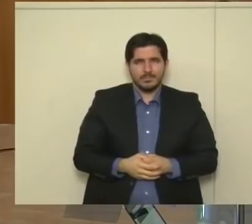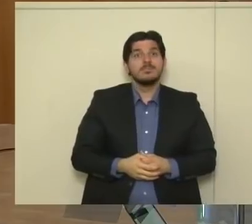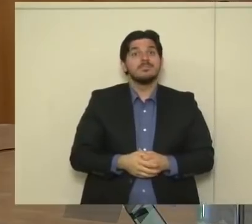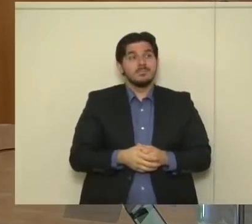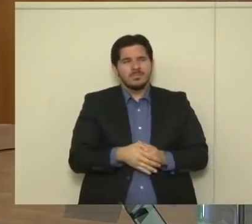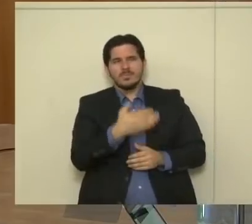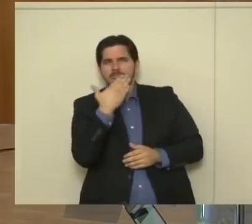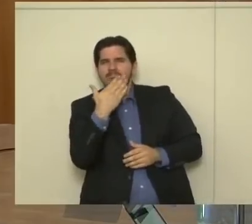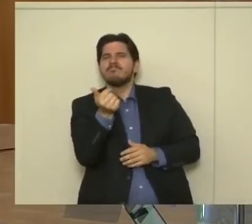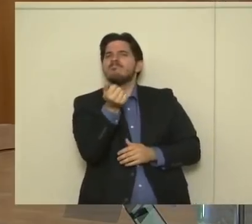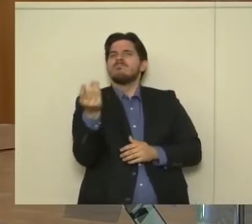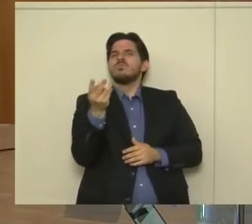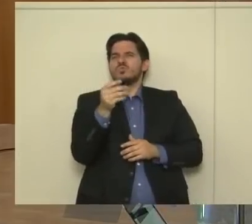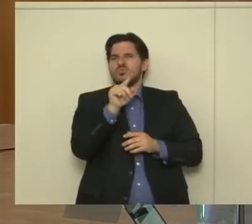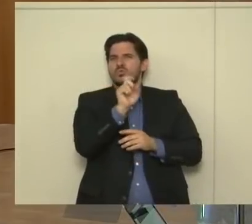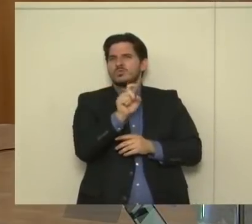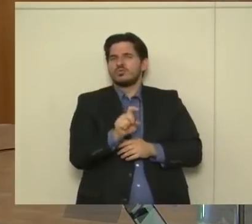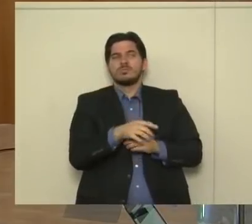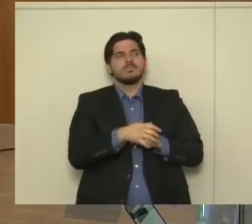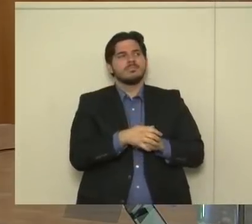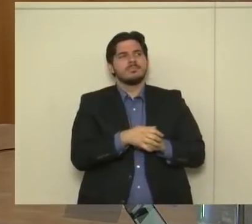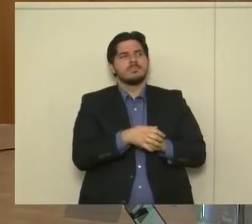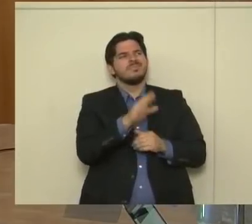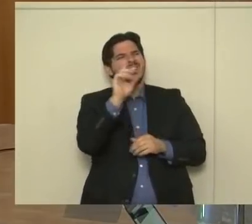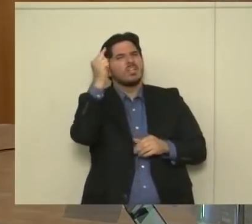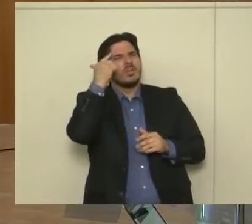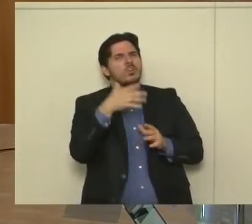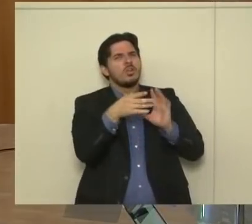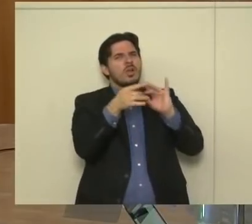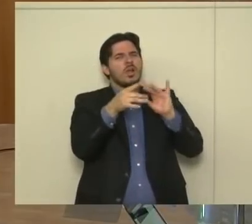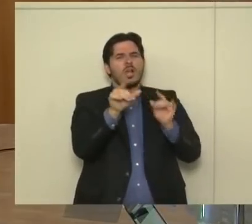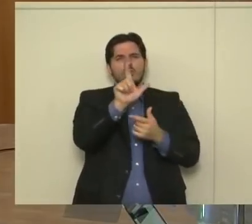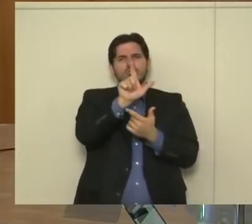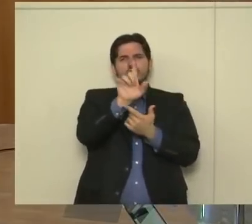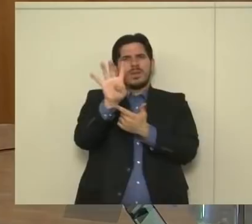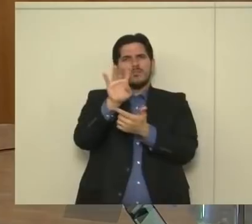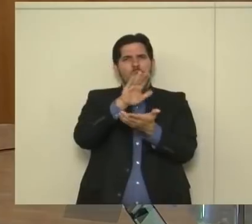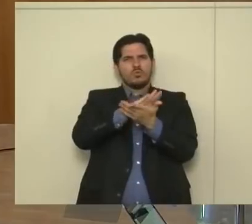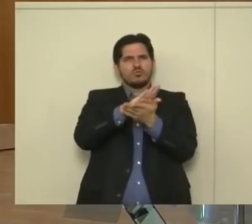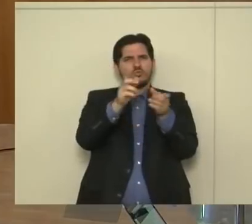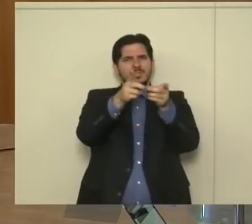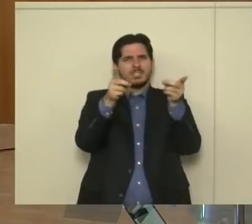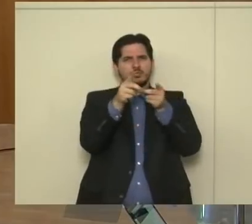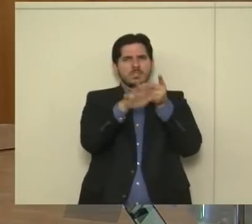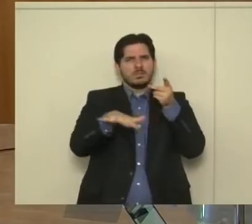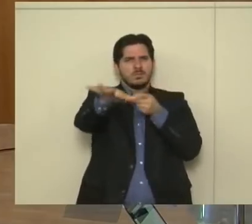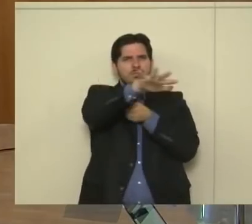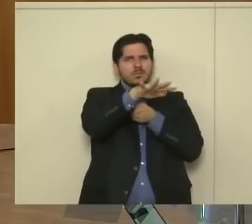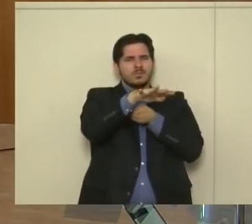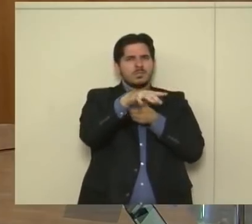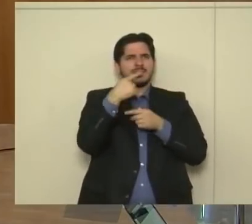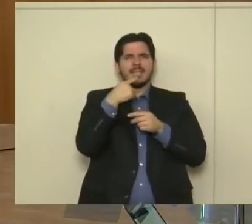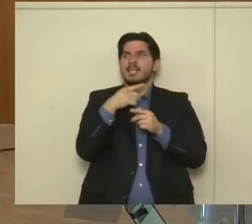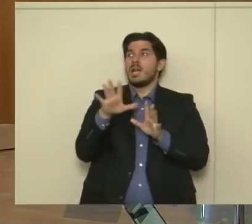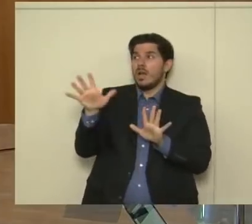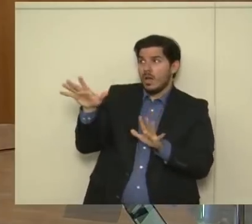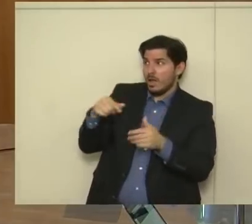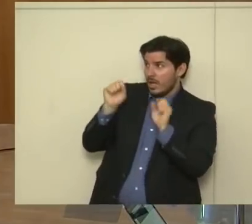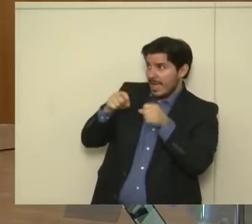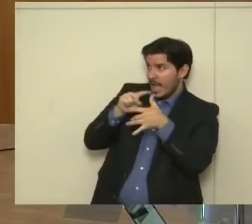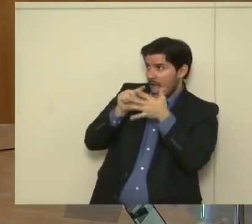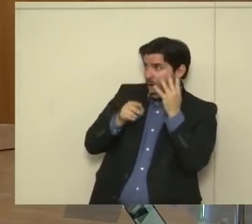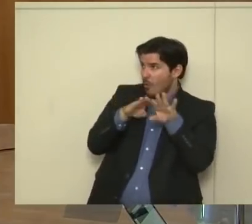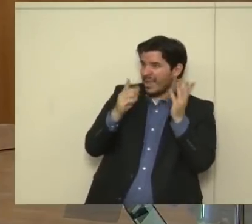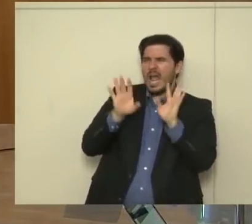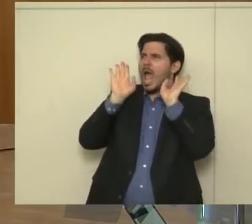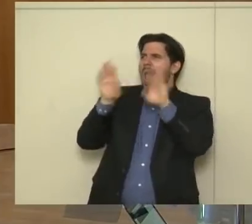Governor, you said that 24 school districts have opted to postpone in-person learning until next semester.